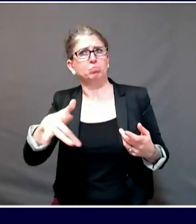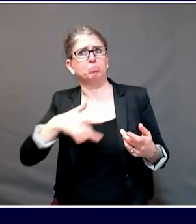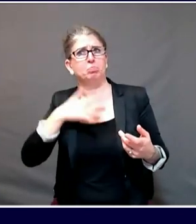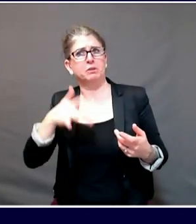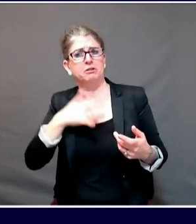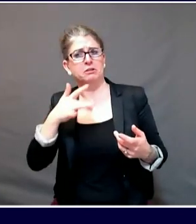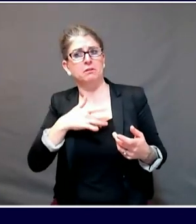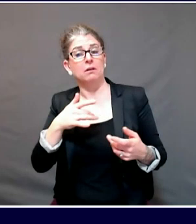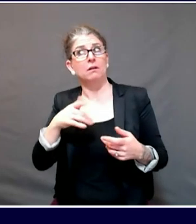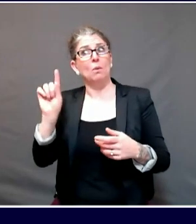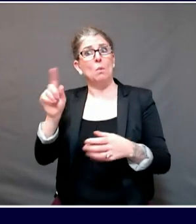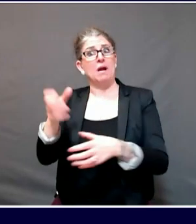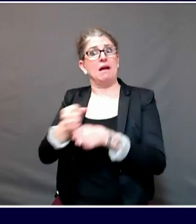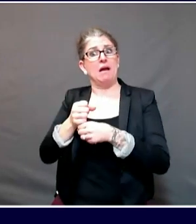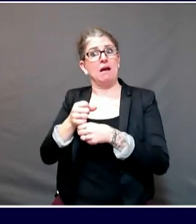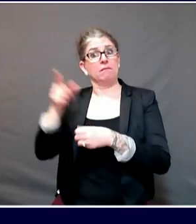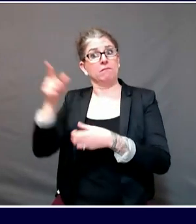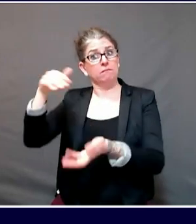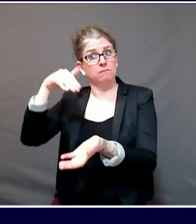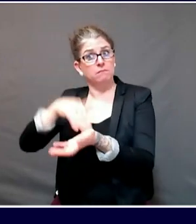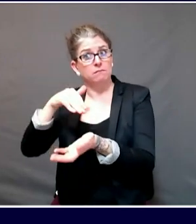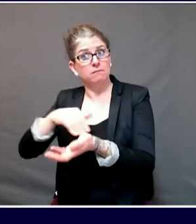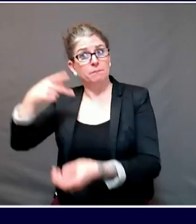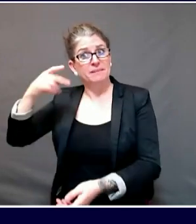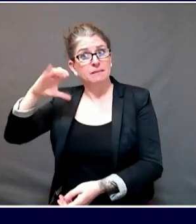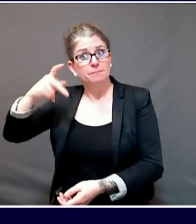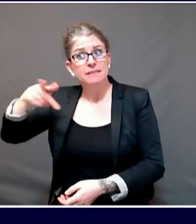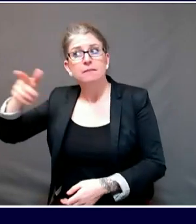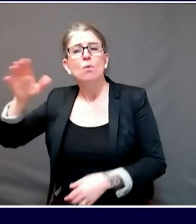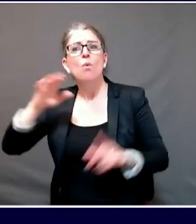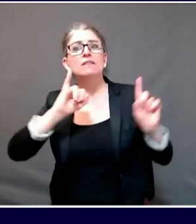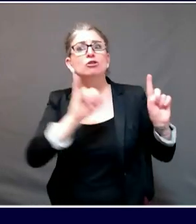process for community level vaccines, which there may